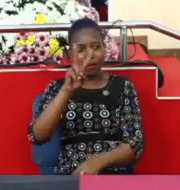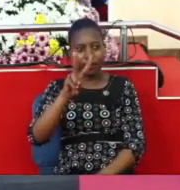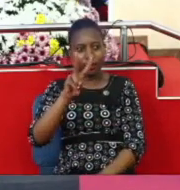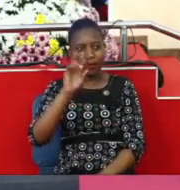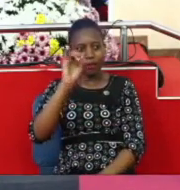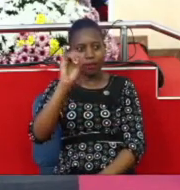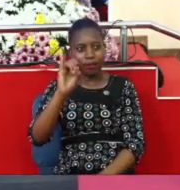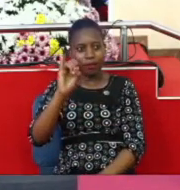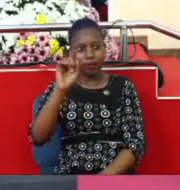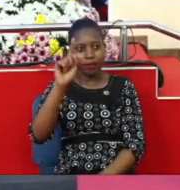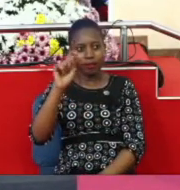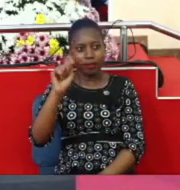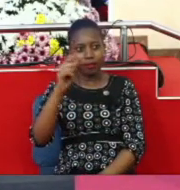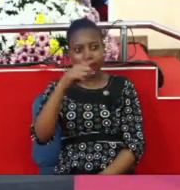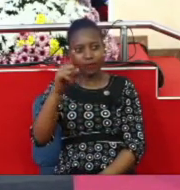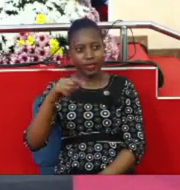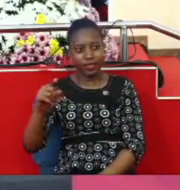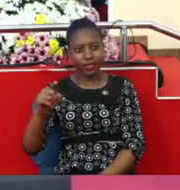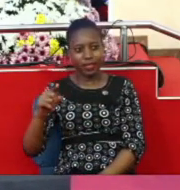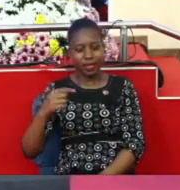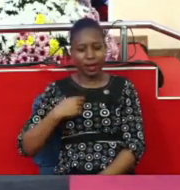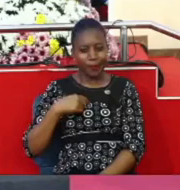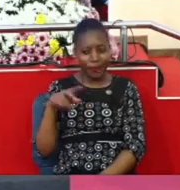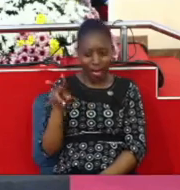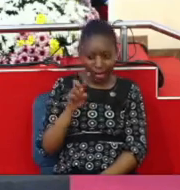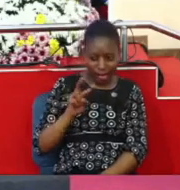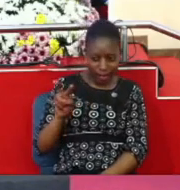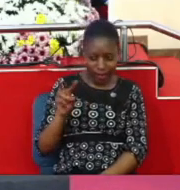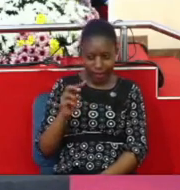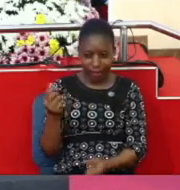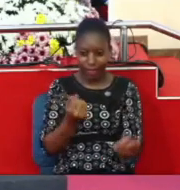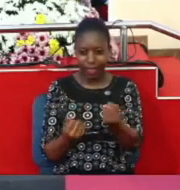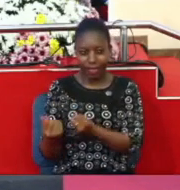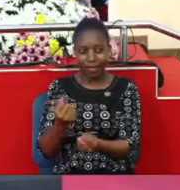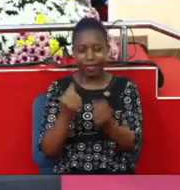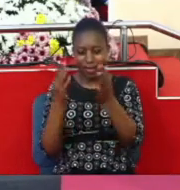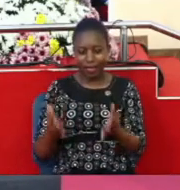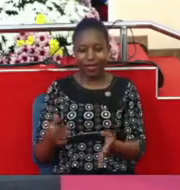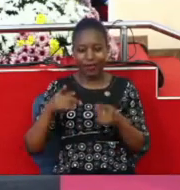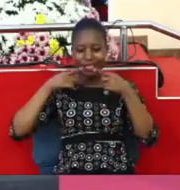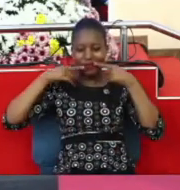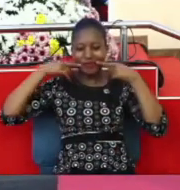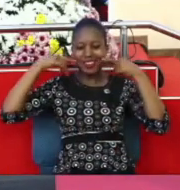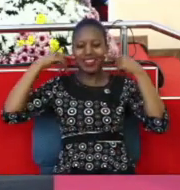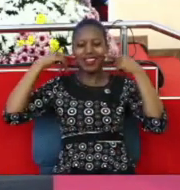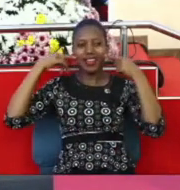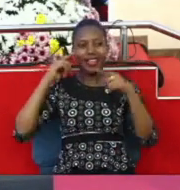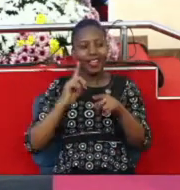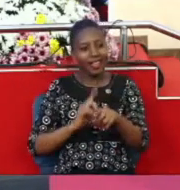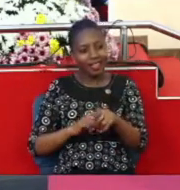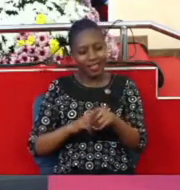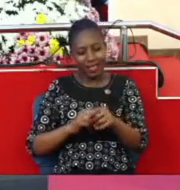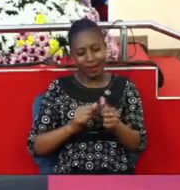the driver smile back. Naonanga yule dereva. At how they have overtaken me. Vile wamenipita. Because of the victory they have.